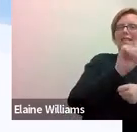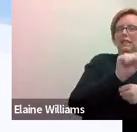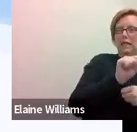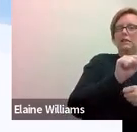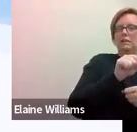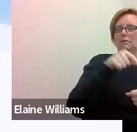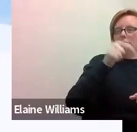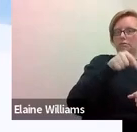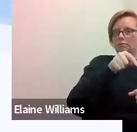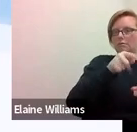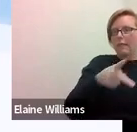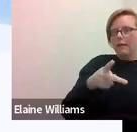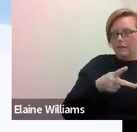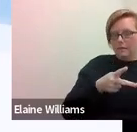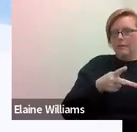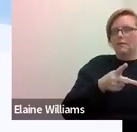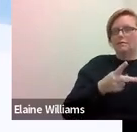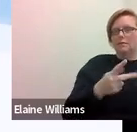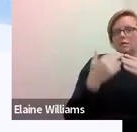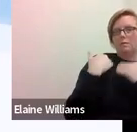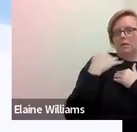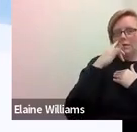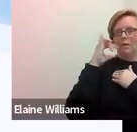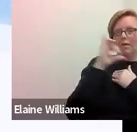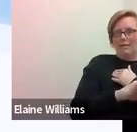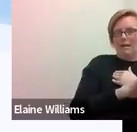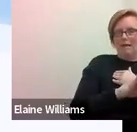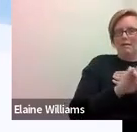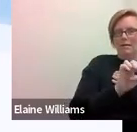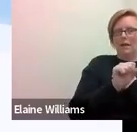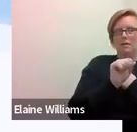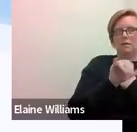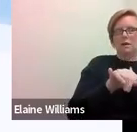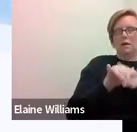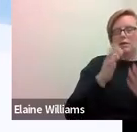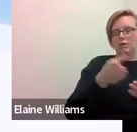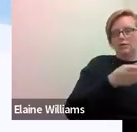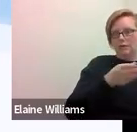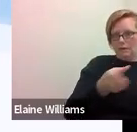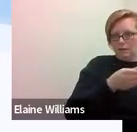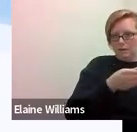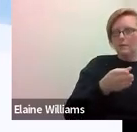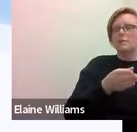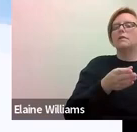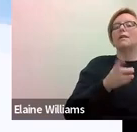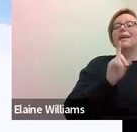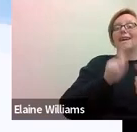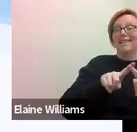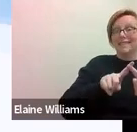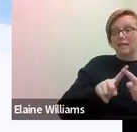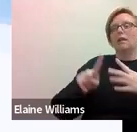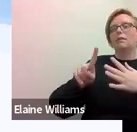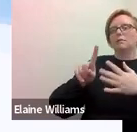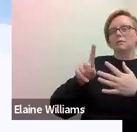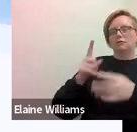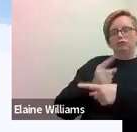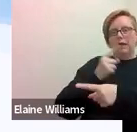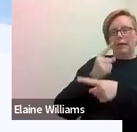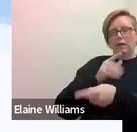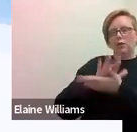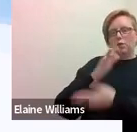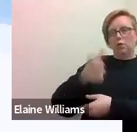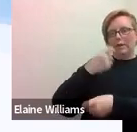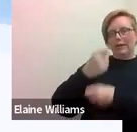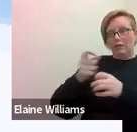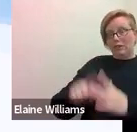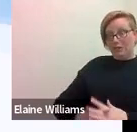responsible for those extended school year services which are specified on a child's IEP until the start of the regular school year in which the child is